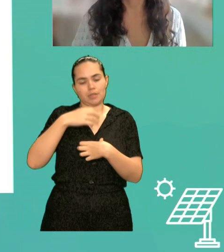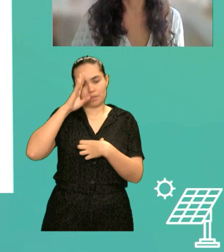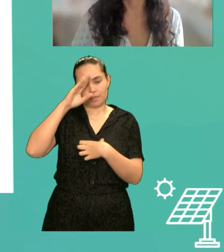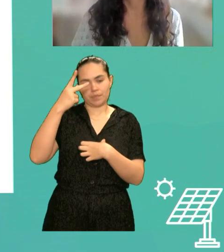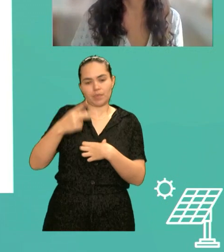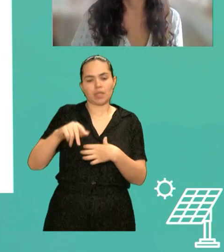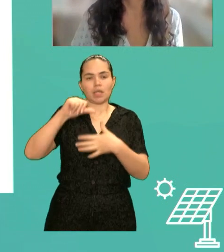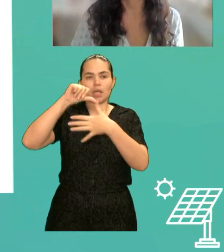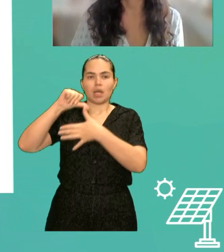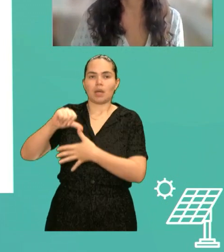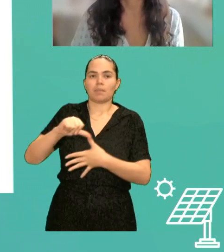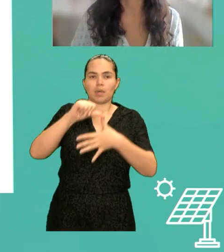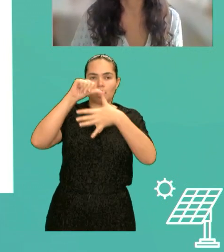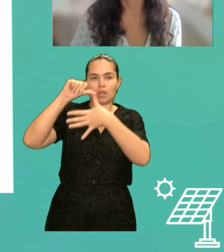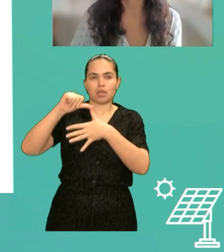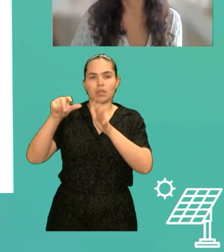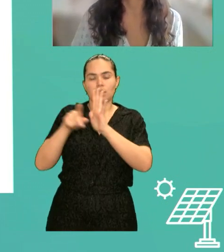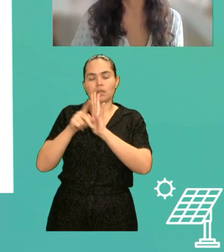Chile,